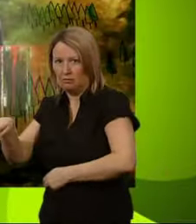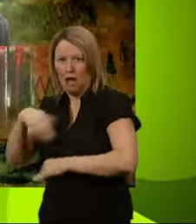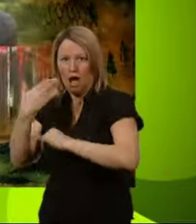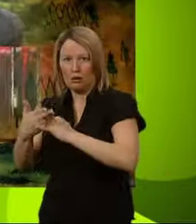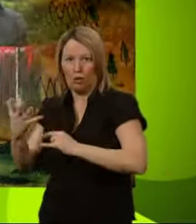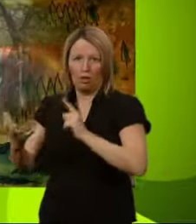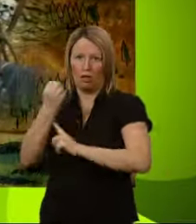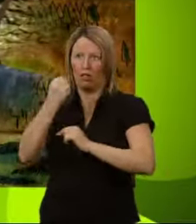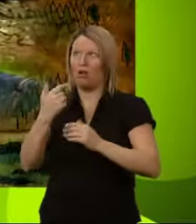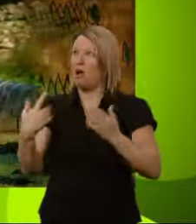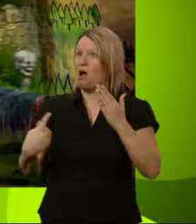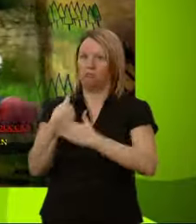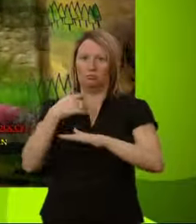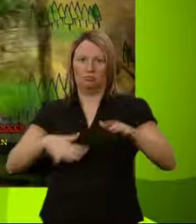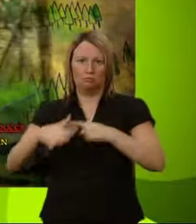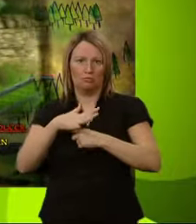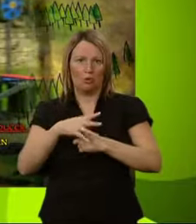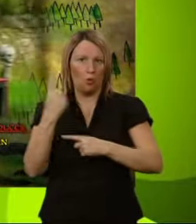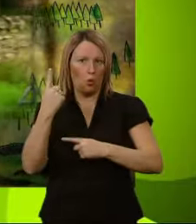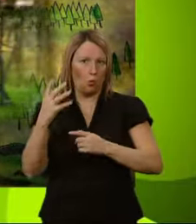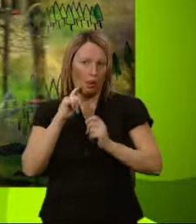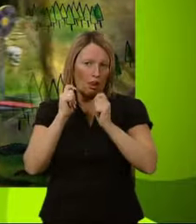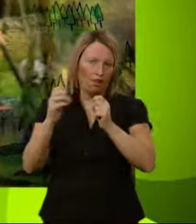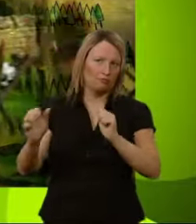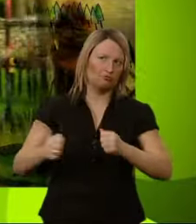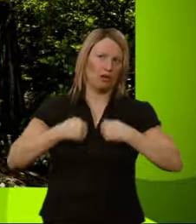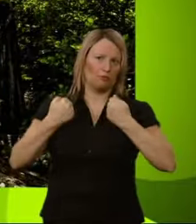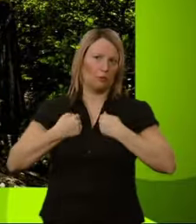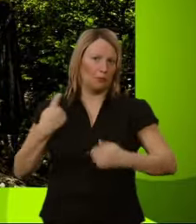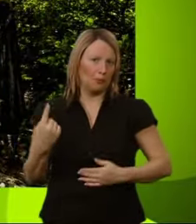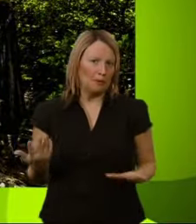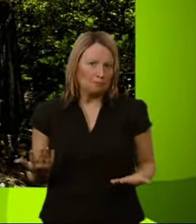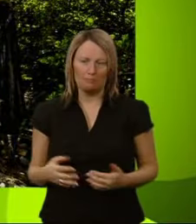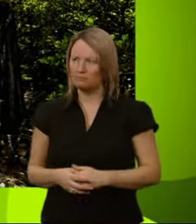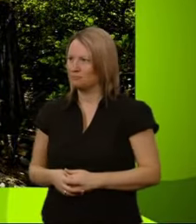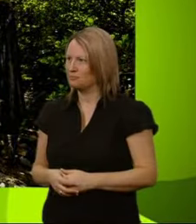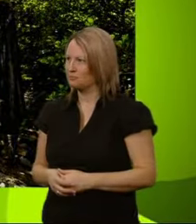remaining comrades face Navarre's wrath. But who will be named Ultimate Champion?